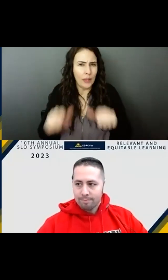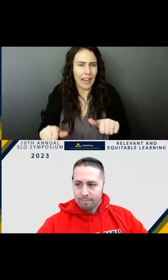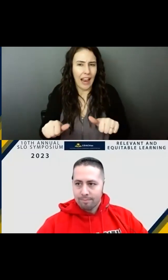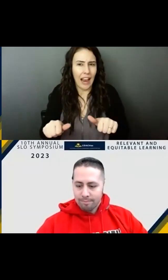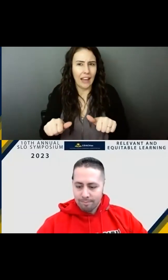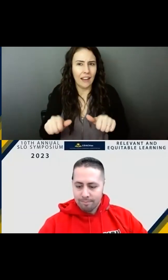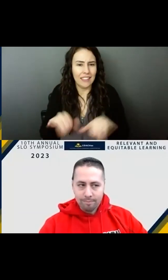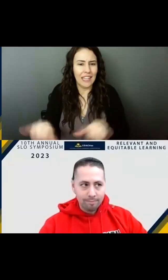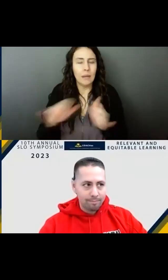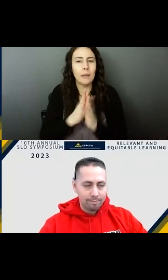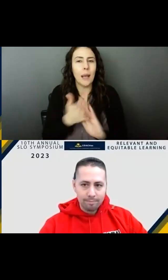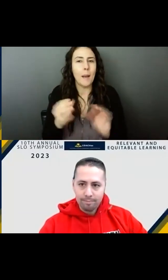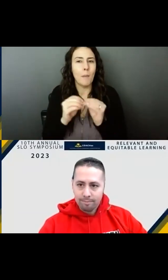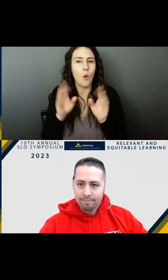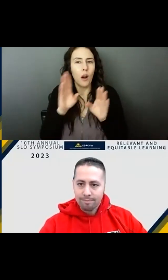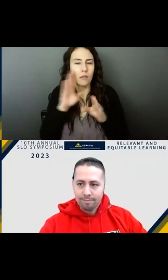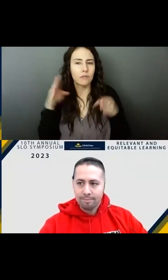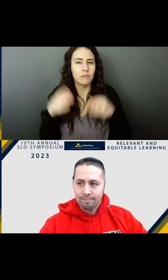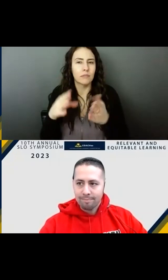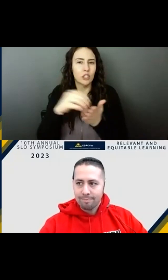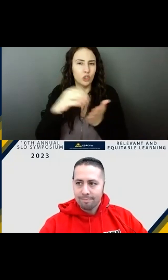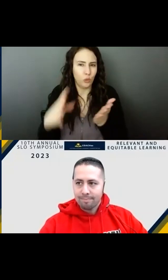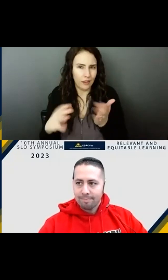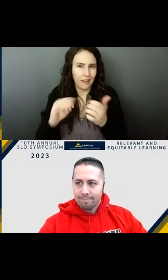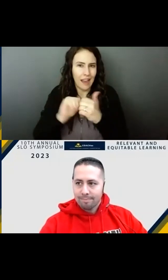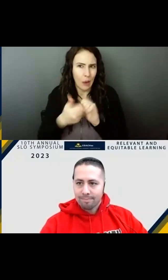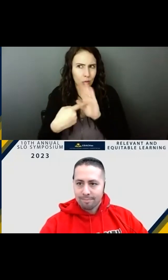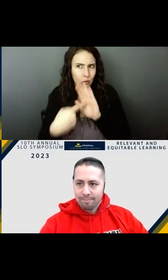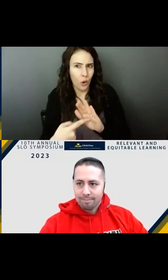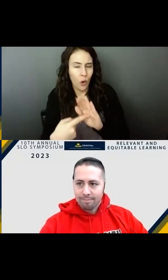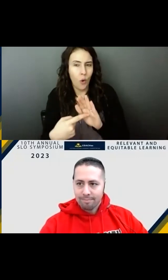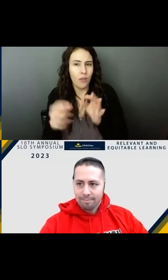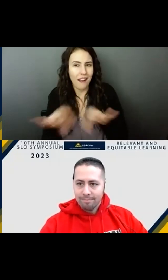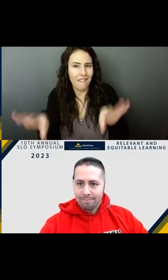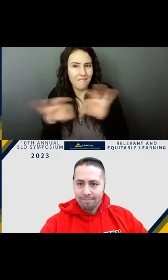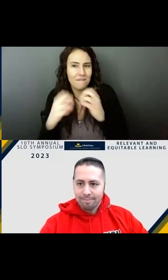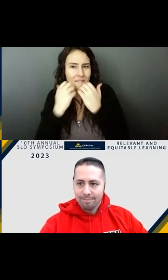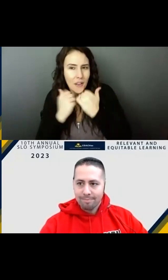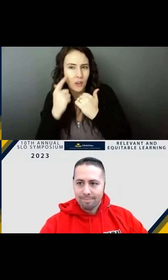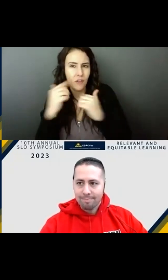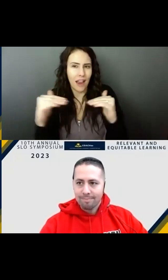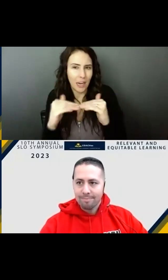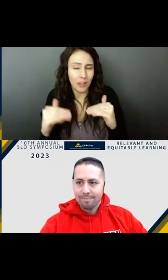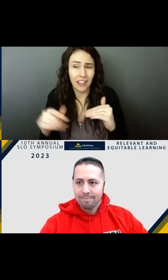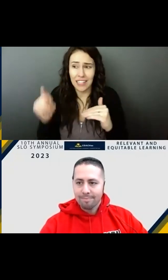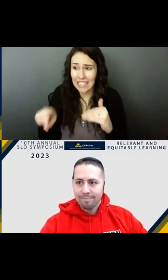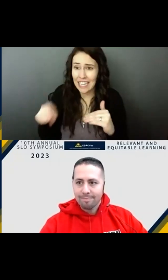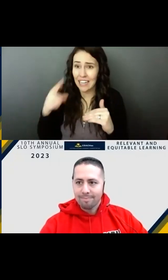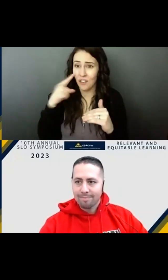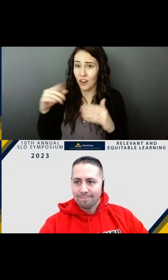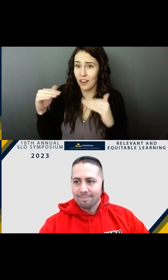student-centered? How can they reflect the values of equity and the need for equity? And